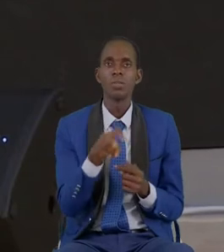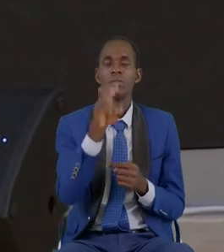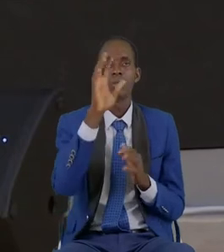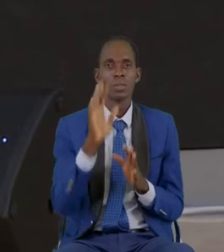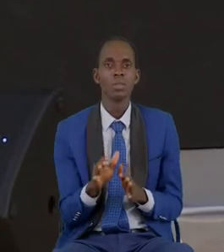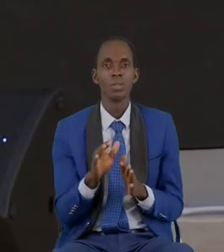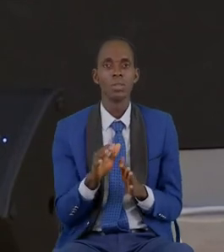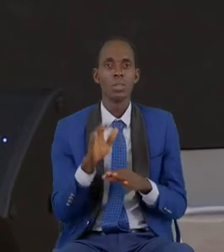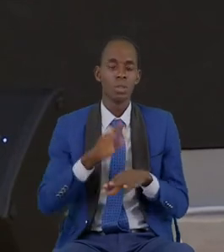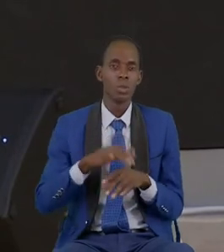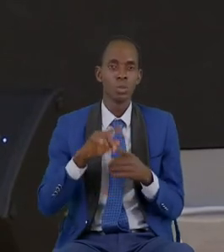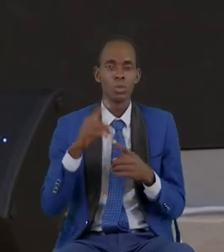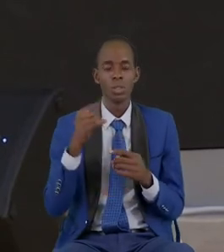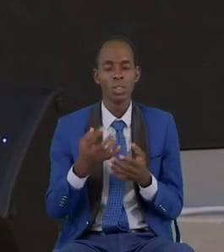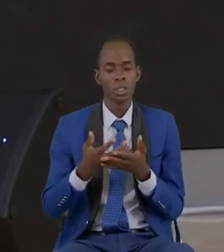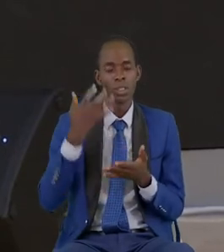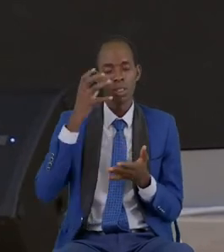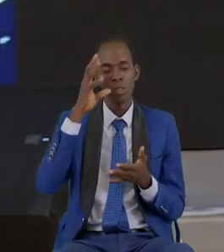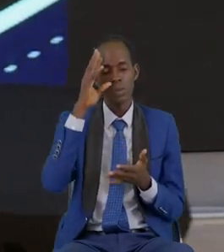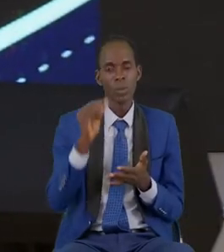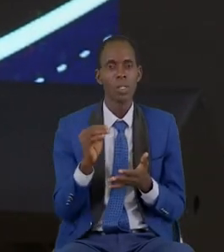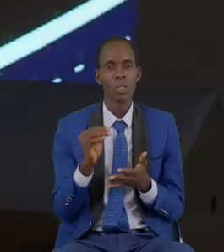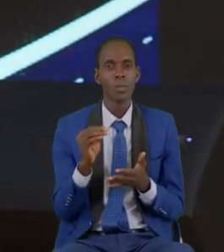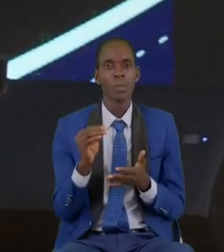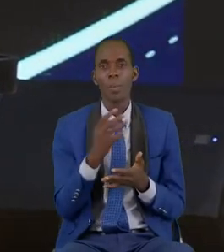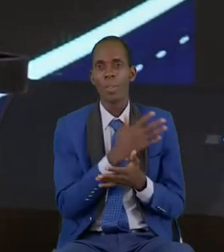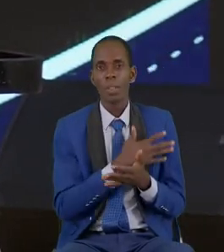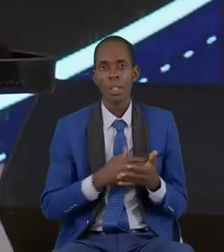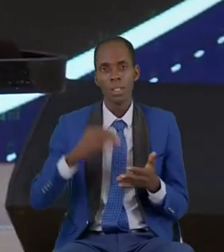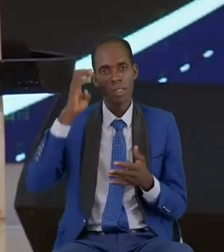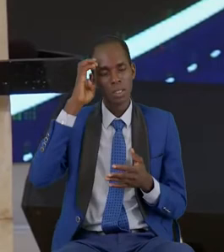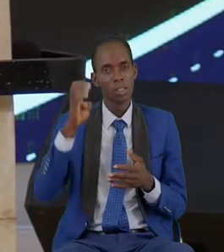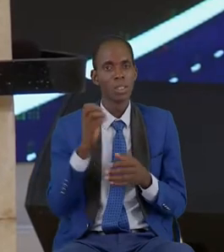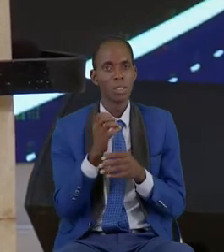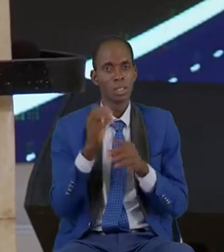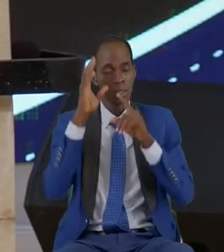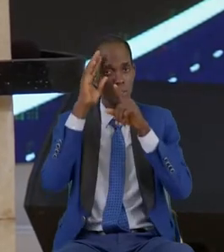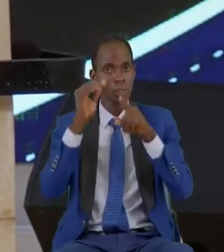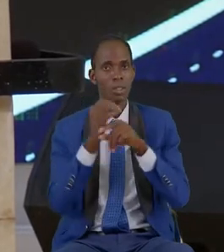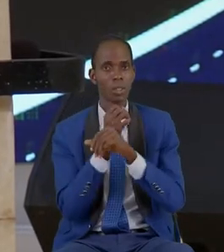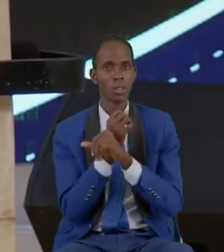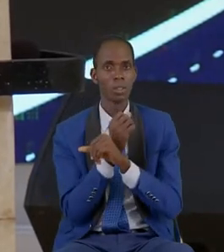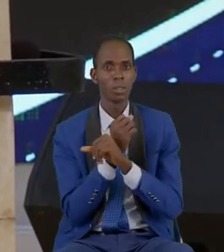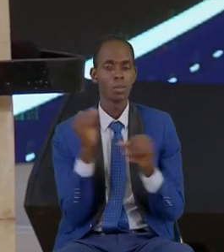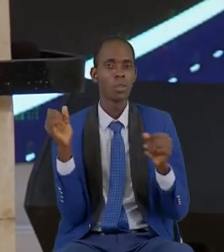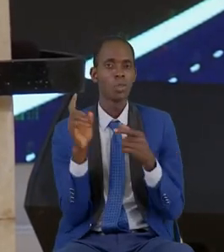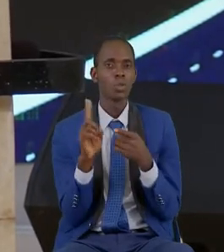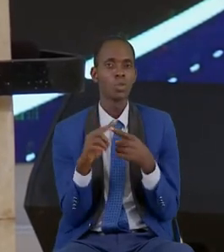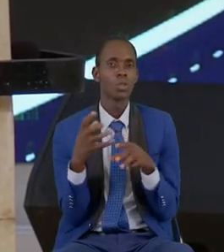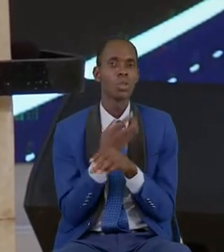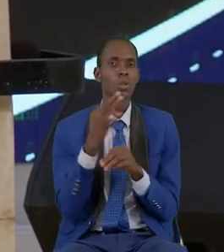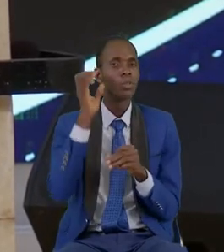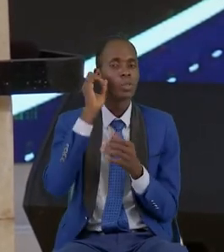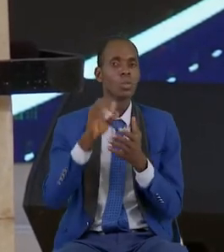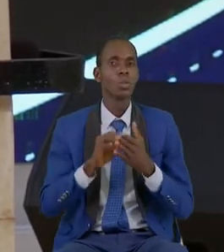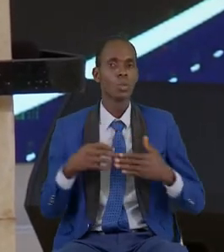rich man, and he spared to take of his own flock